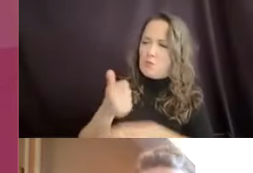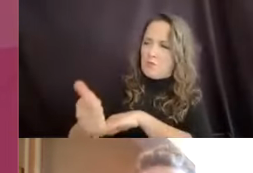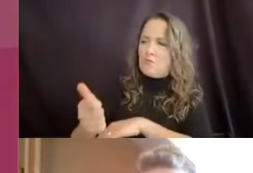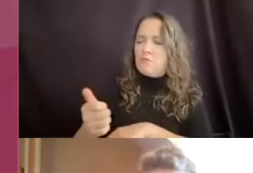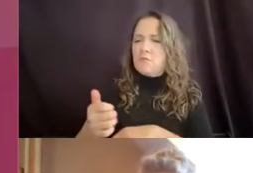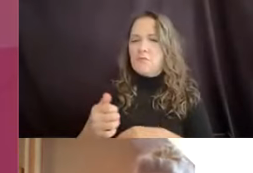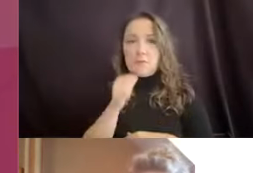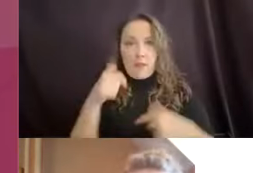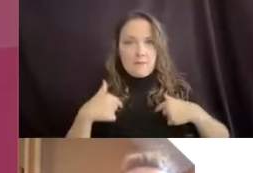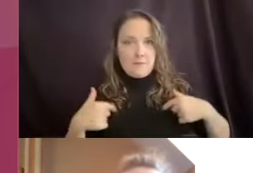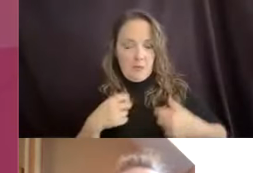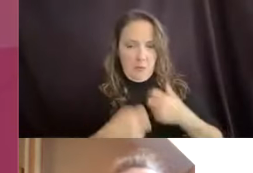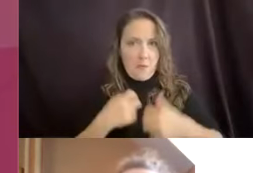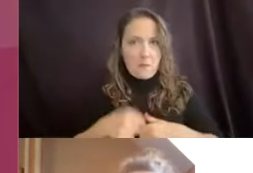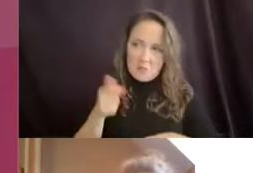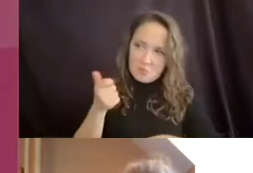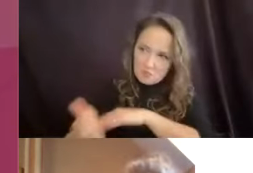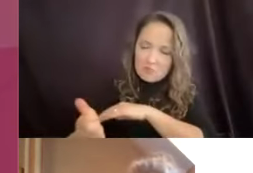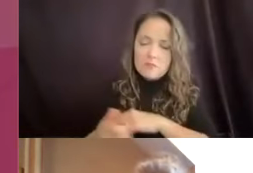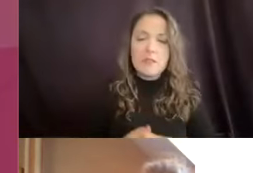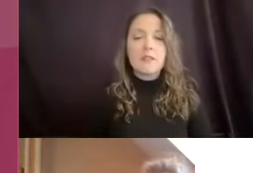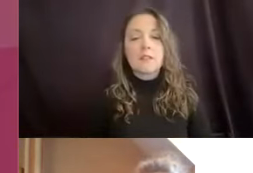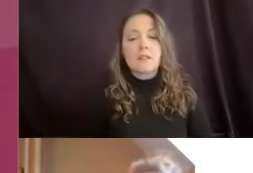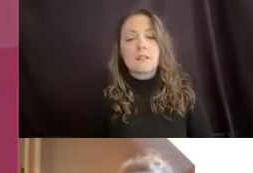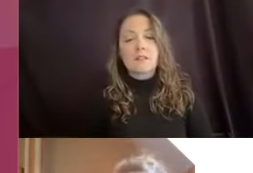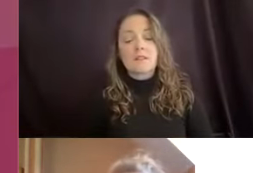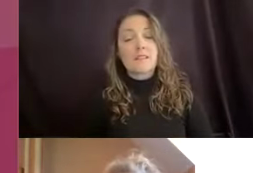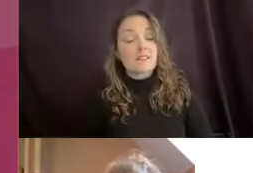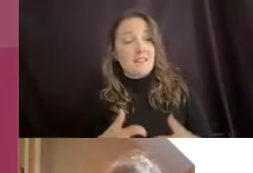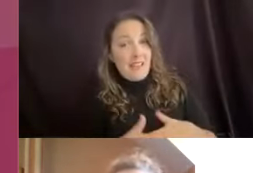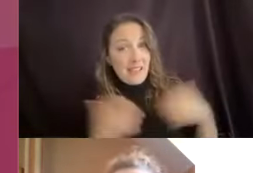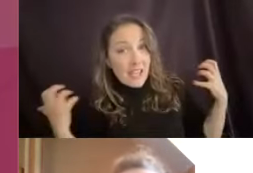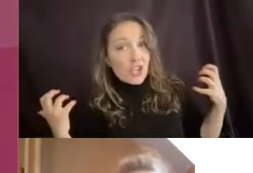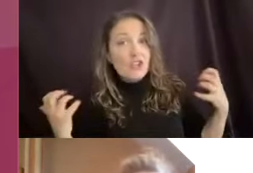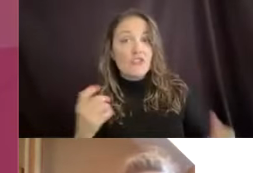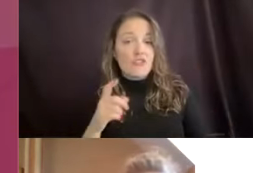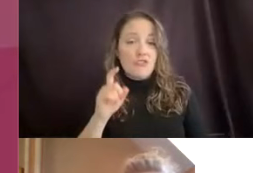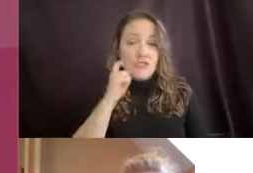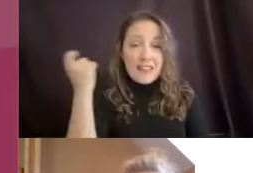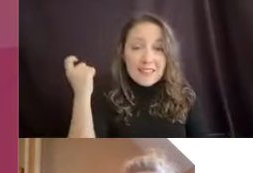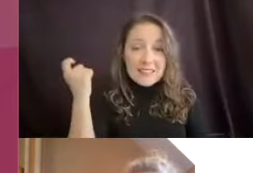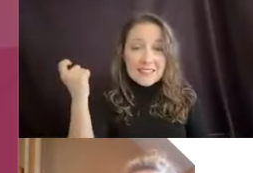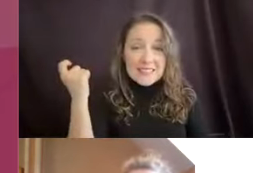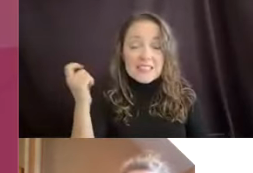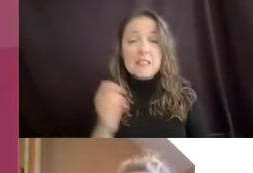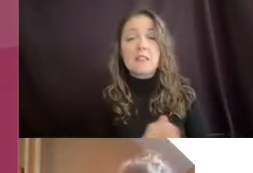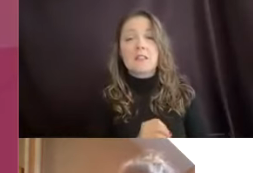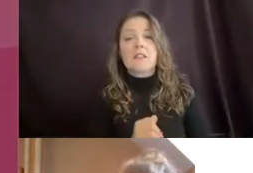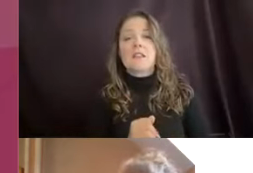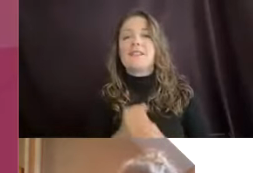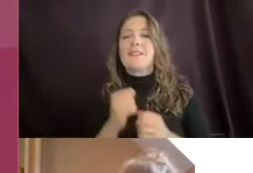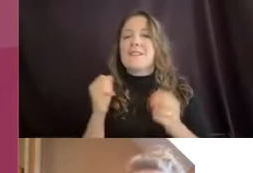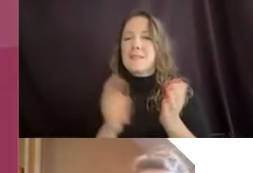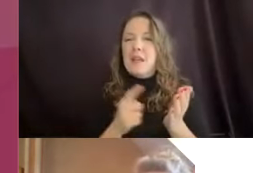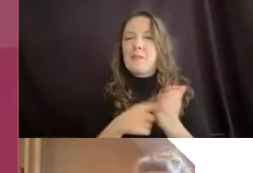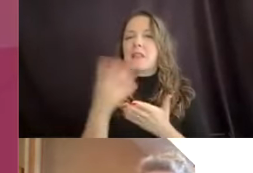who's actually doing the abuse. There's harmful anger, manipulative jealousy, intentional sabotage, like hiding your